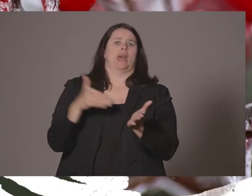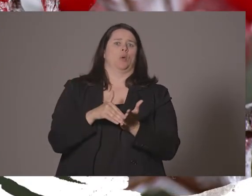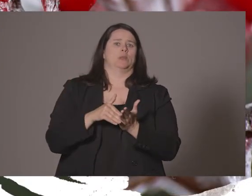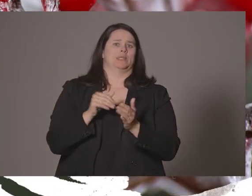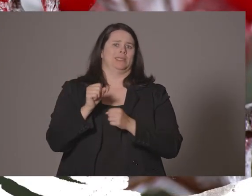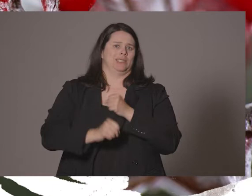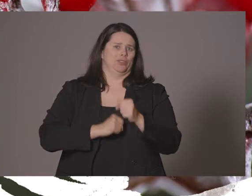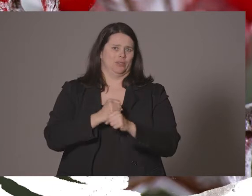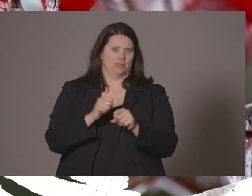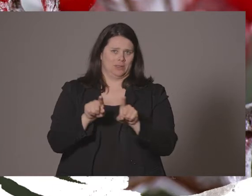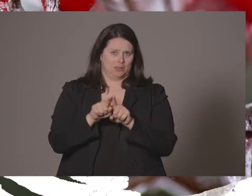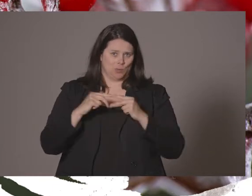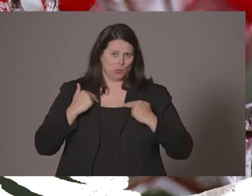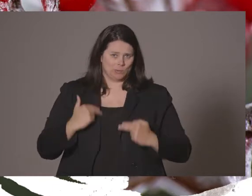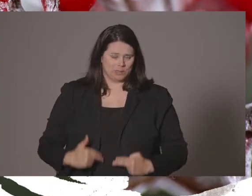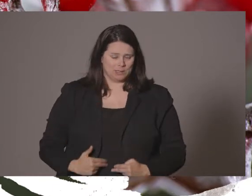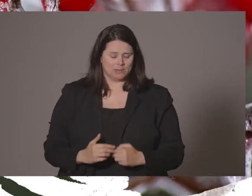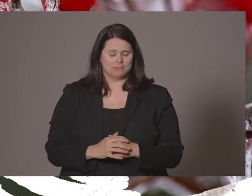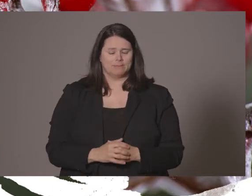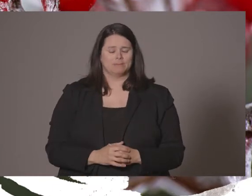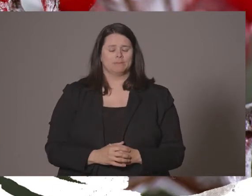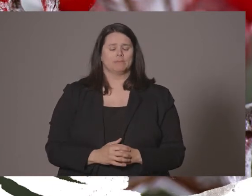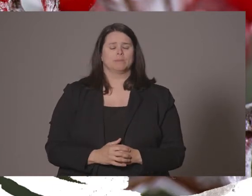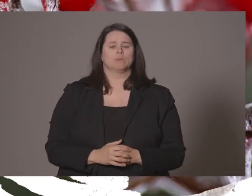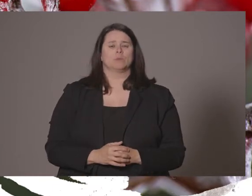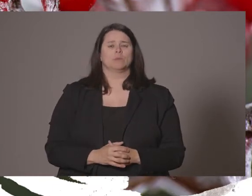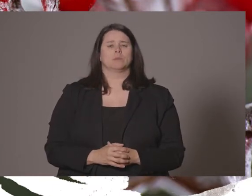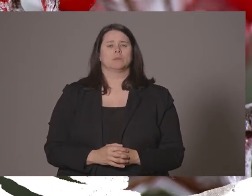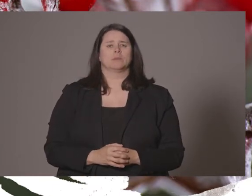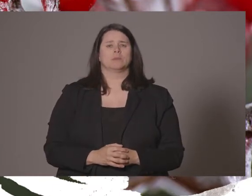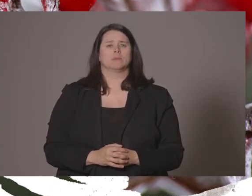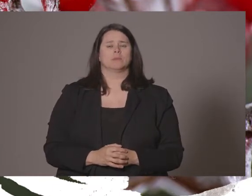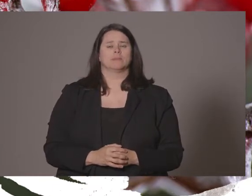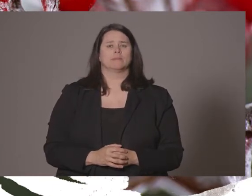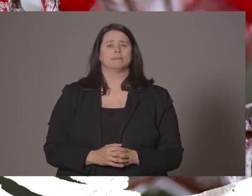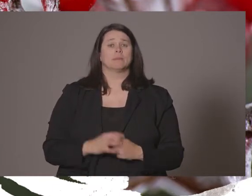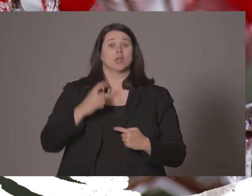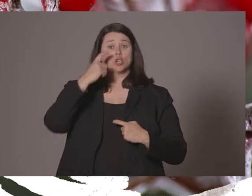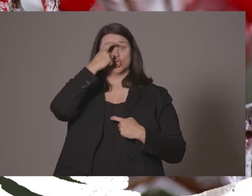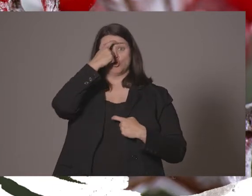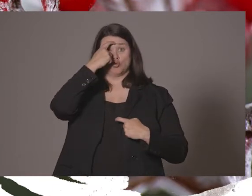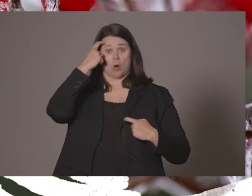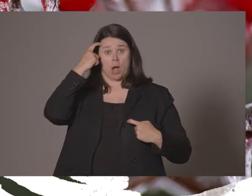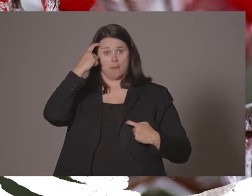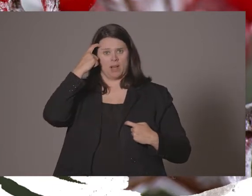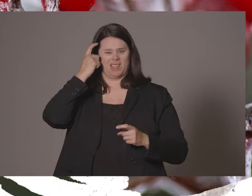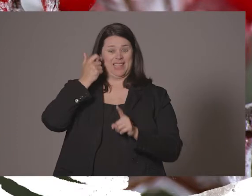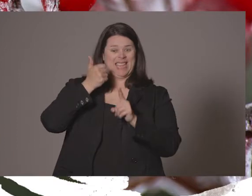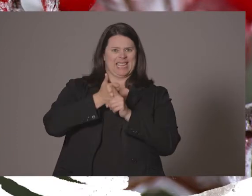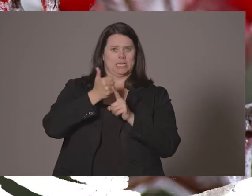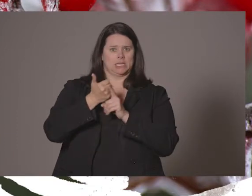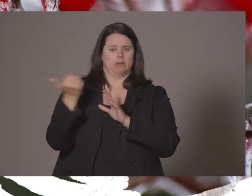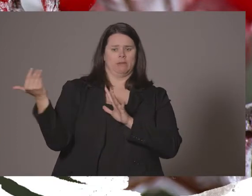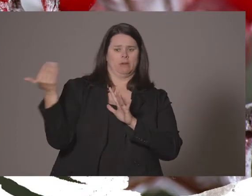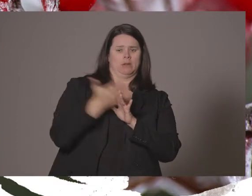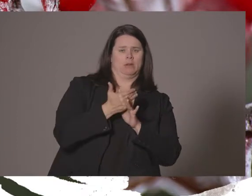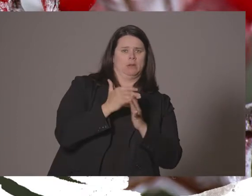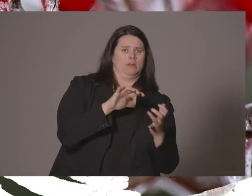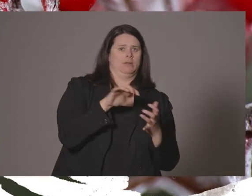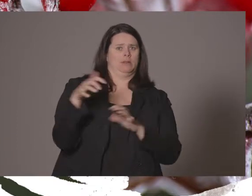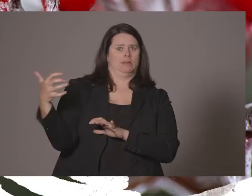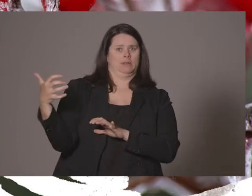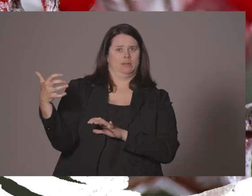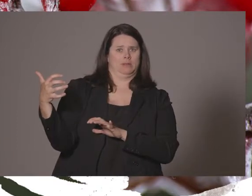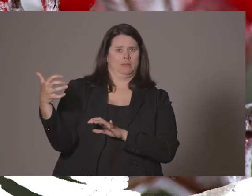Trauma inherently disintegrates. So disintegrates, it disrupts, it separates, I have a lot